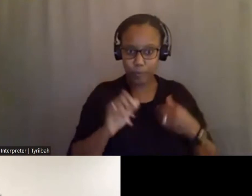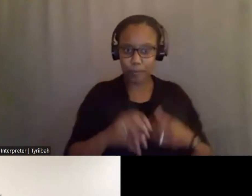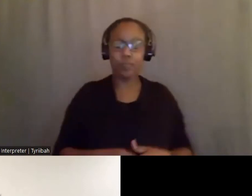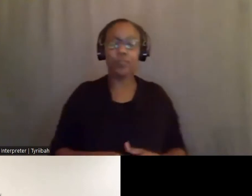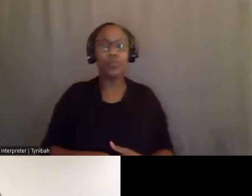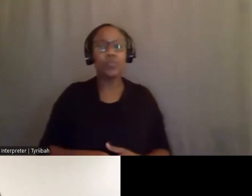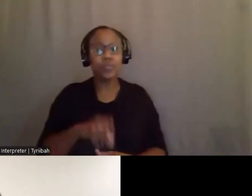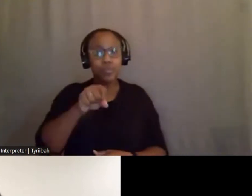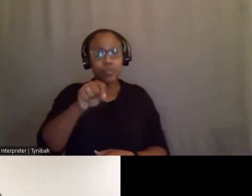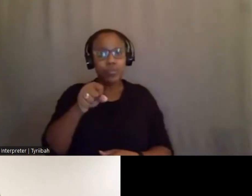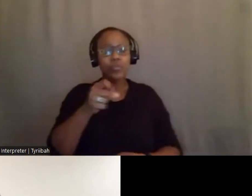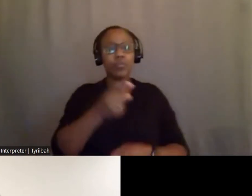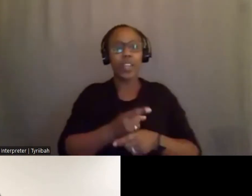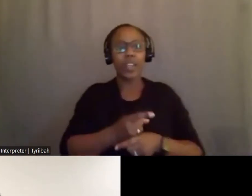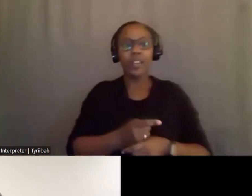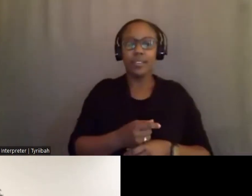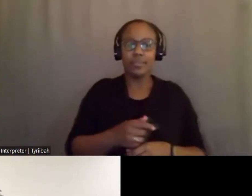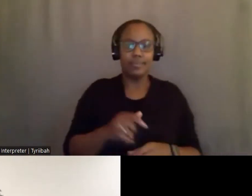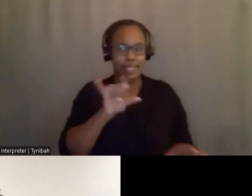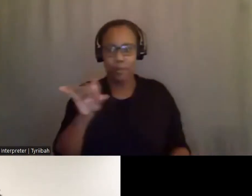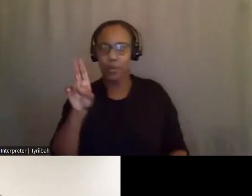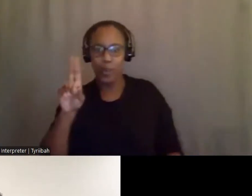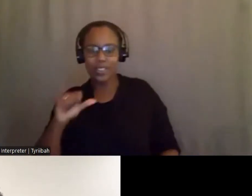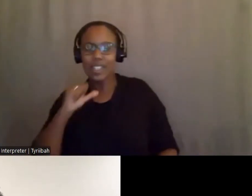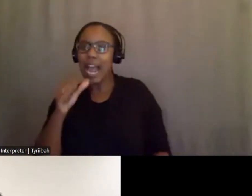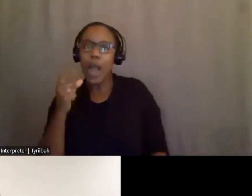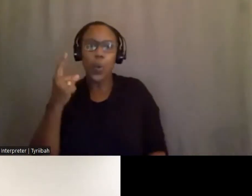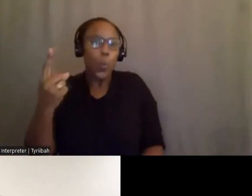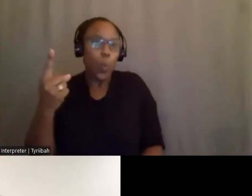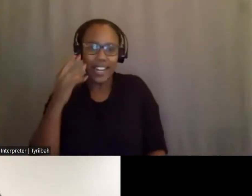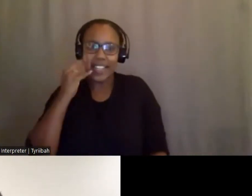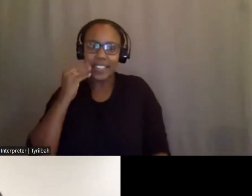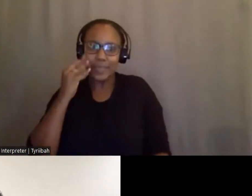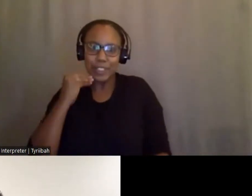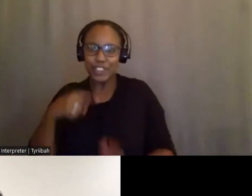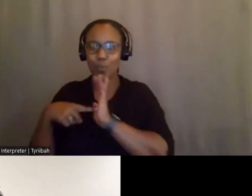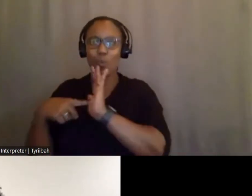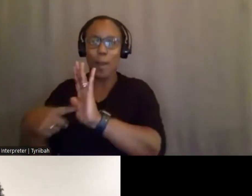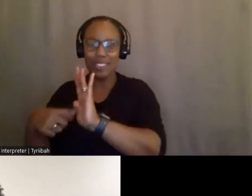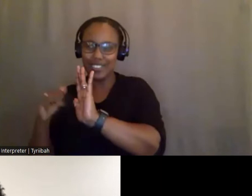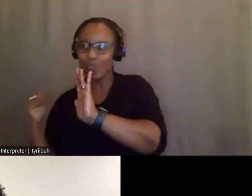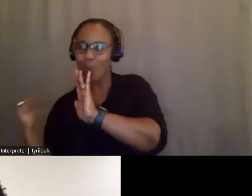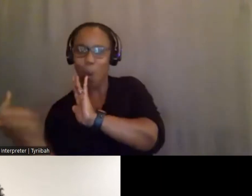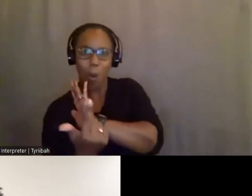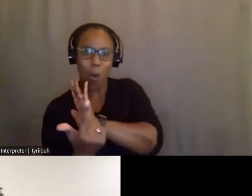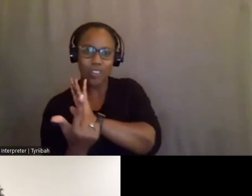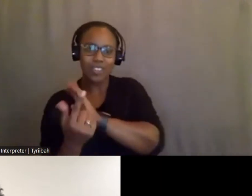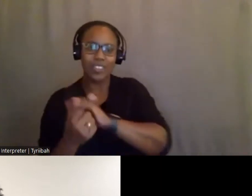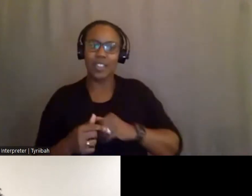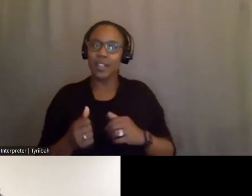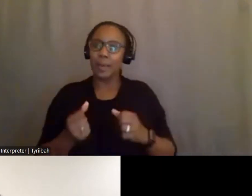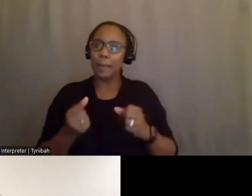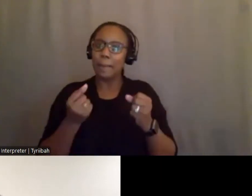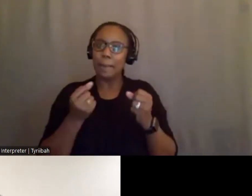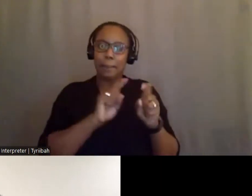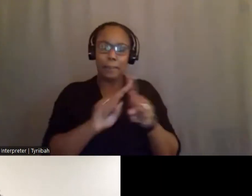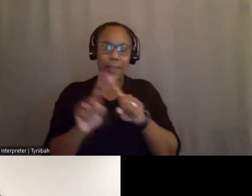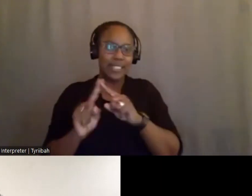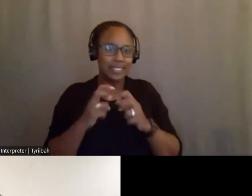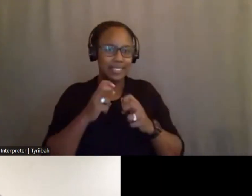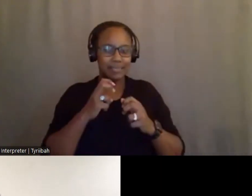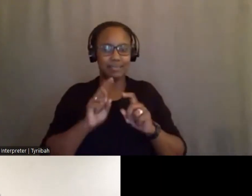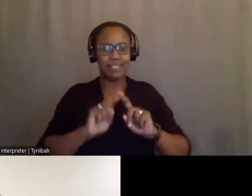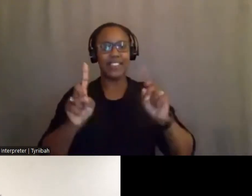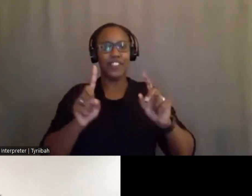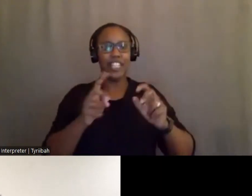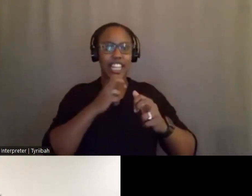Native American experience or Native person and identity within these tribes. They are divided on many different issues.